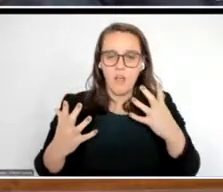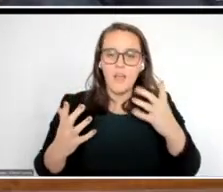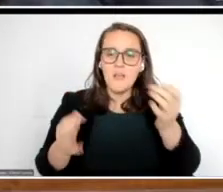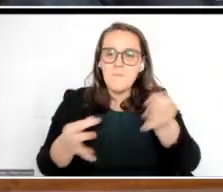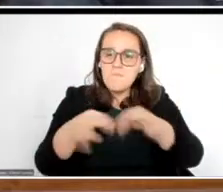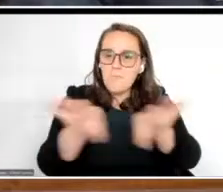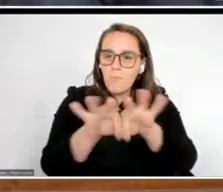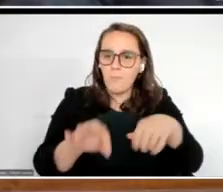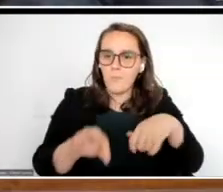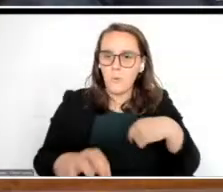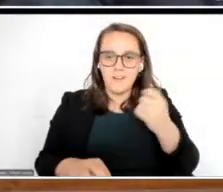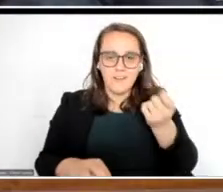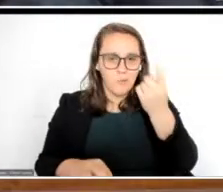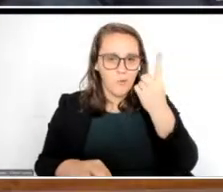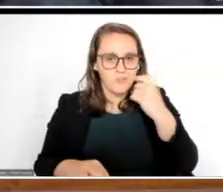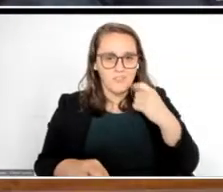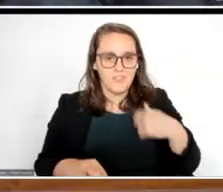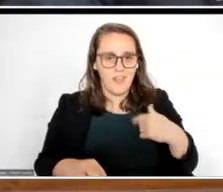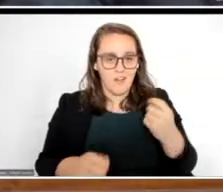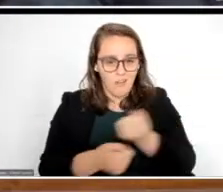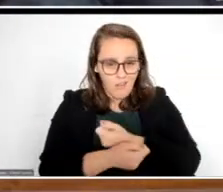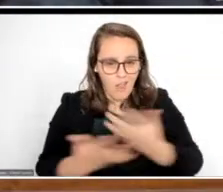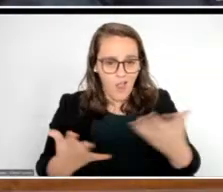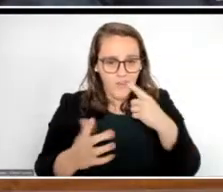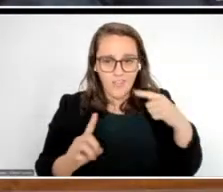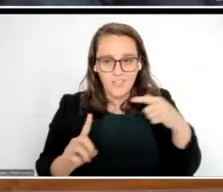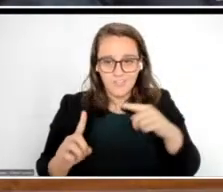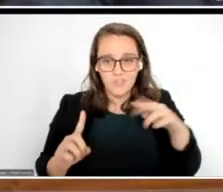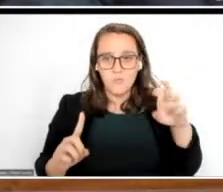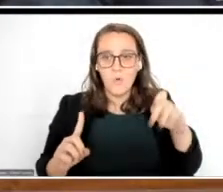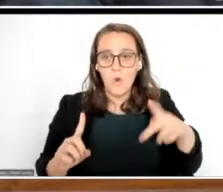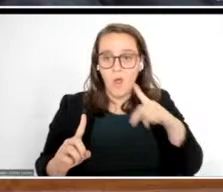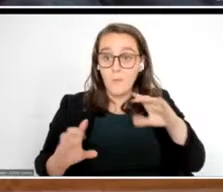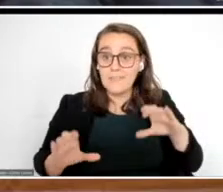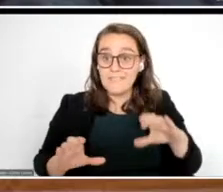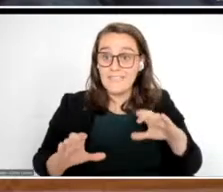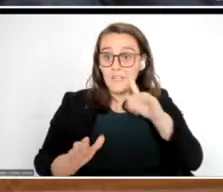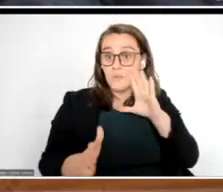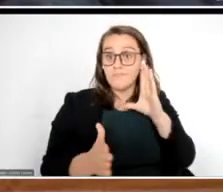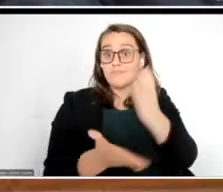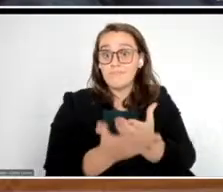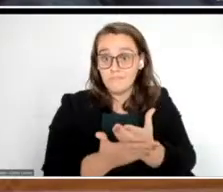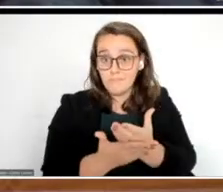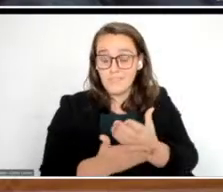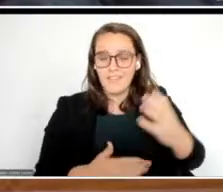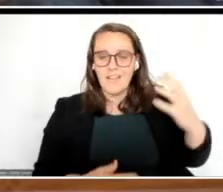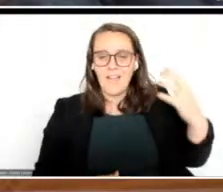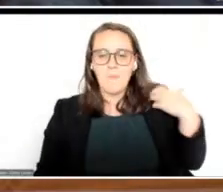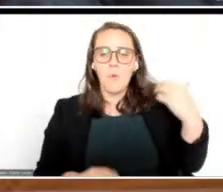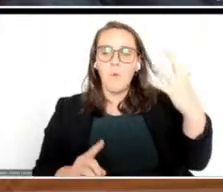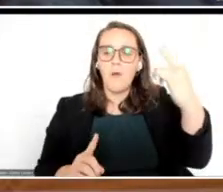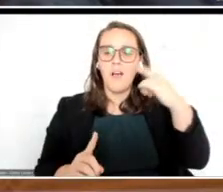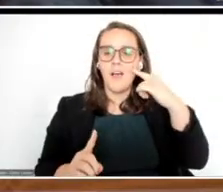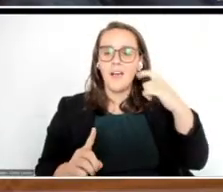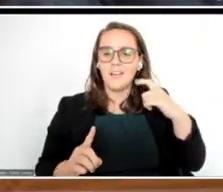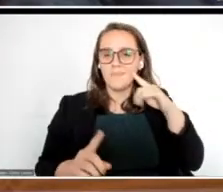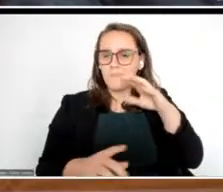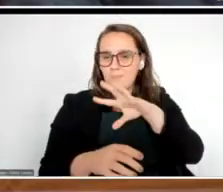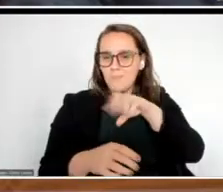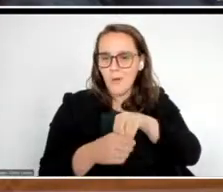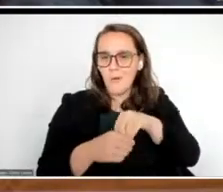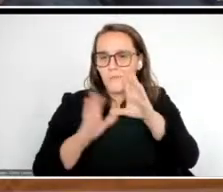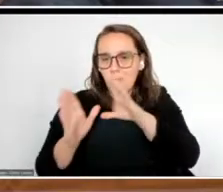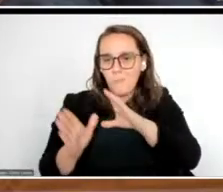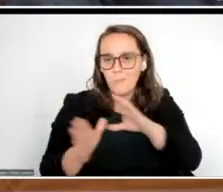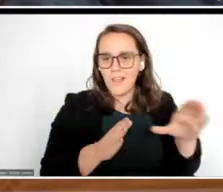to go to physically be at the Capitol because it was part of his strategy to disrupt Congress and to stay in